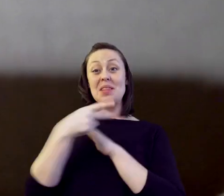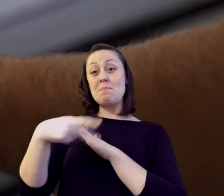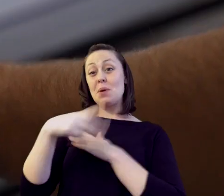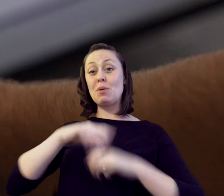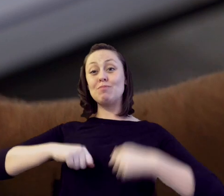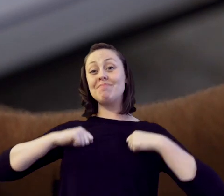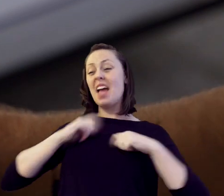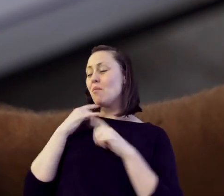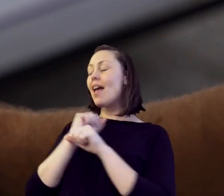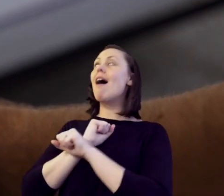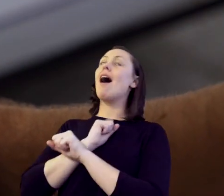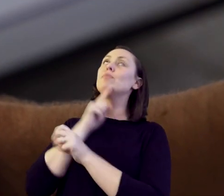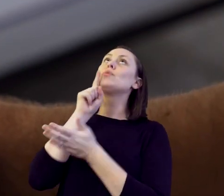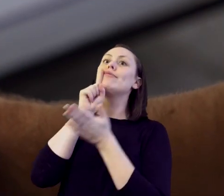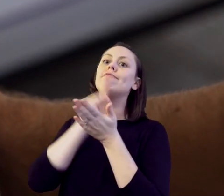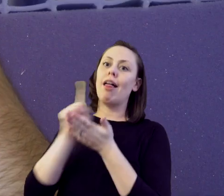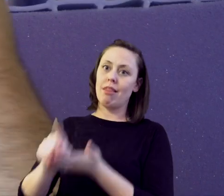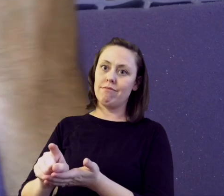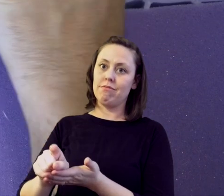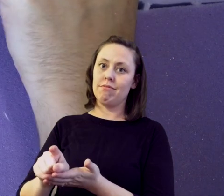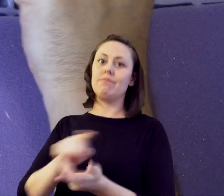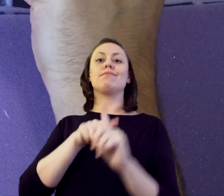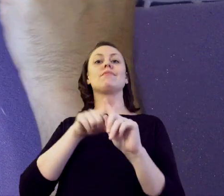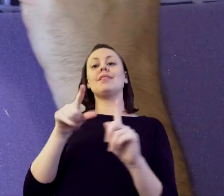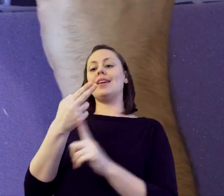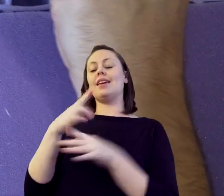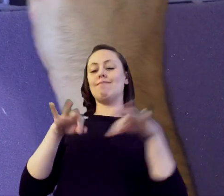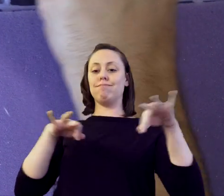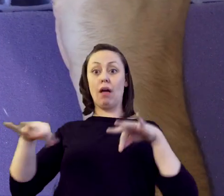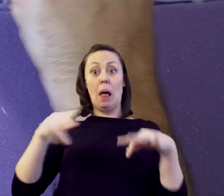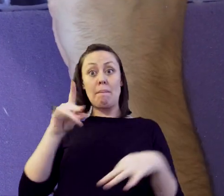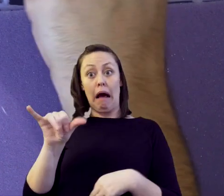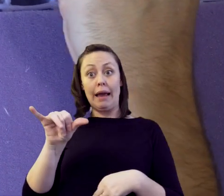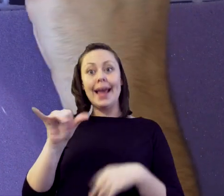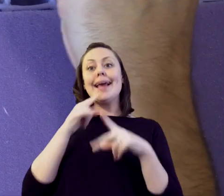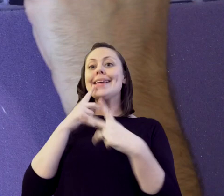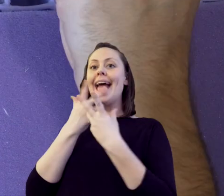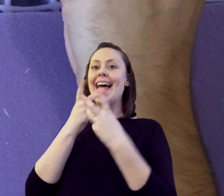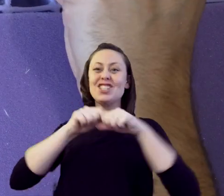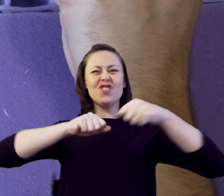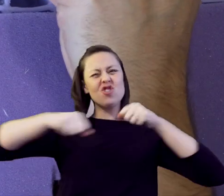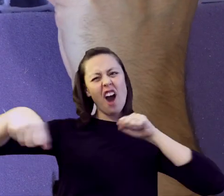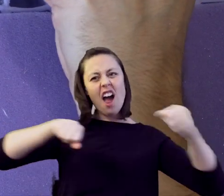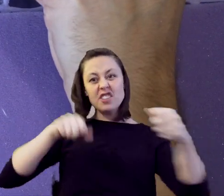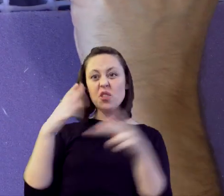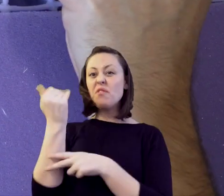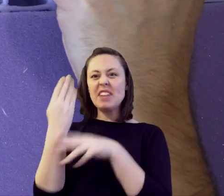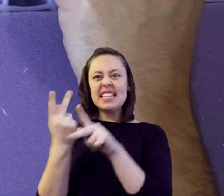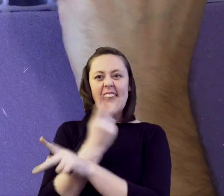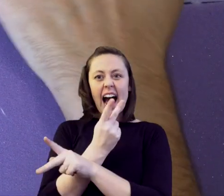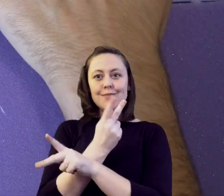we absolutely fell in love with them. The hyperelastic polymer can stretch to 15 times